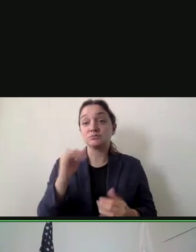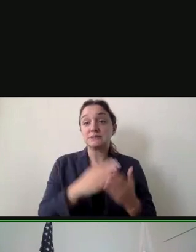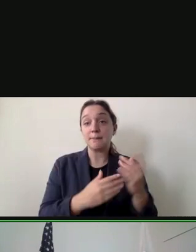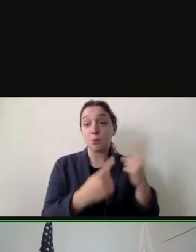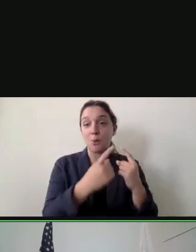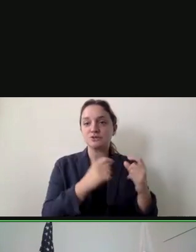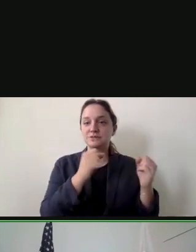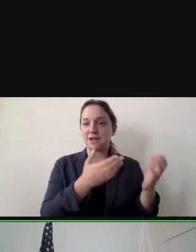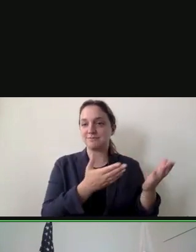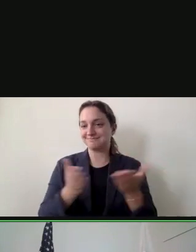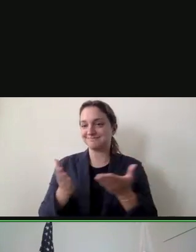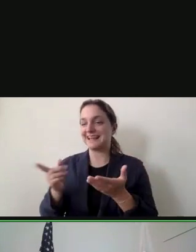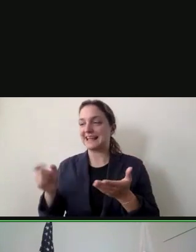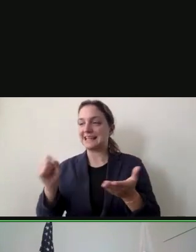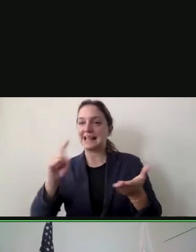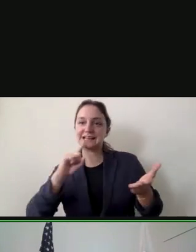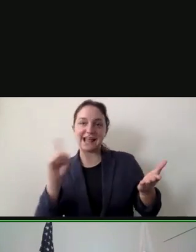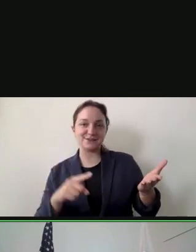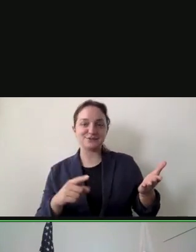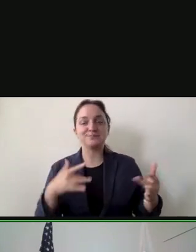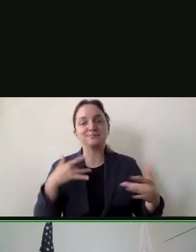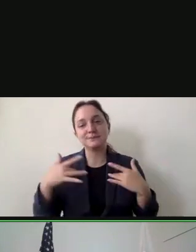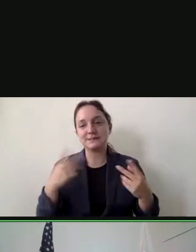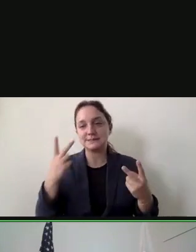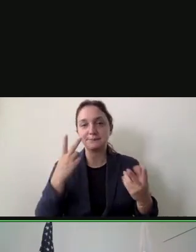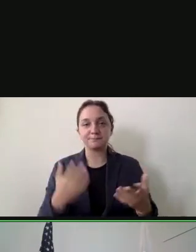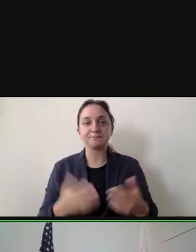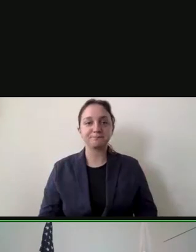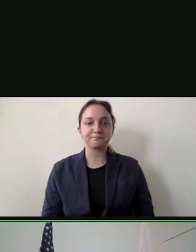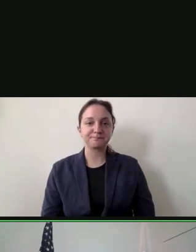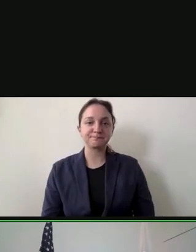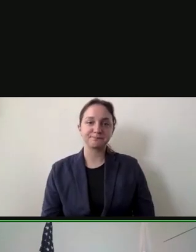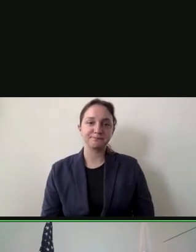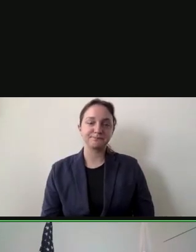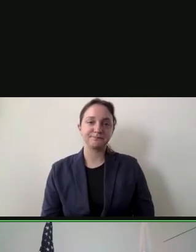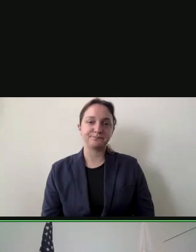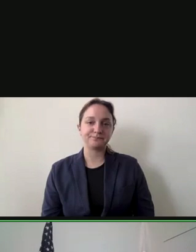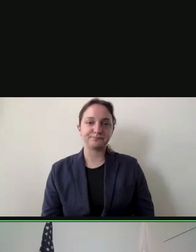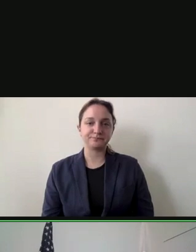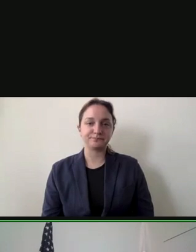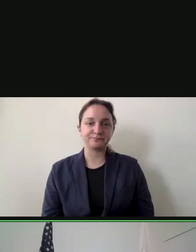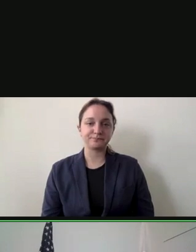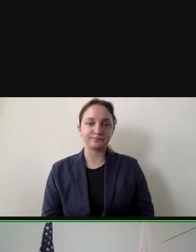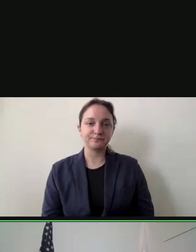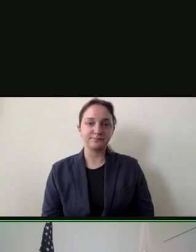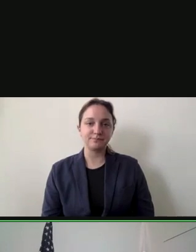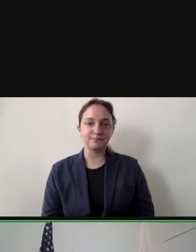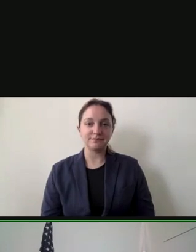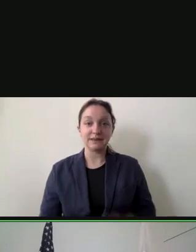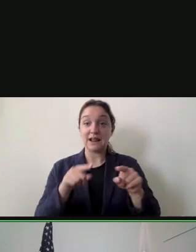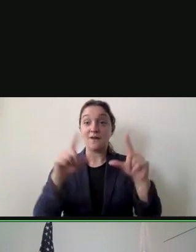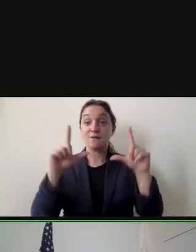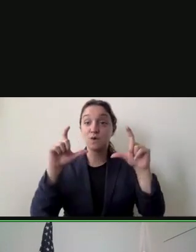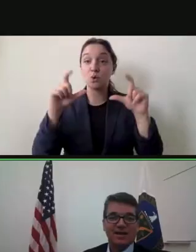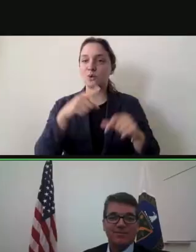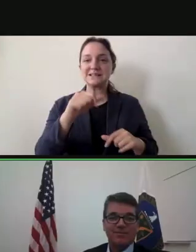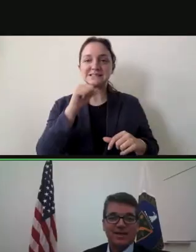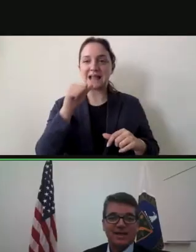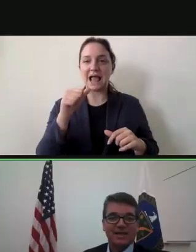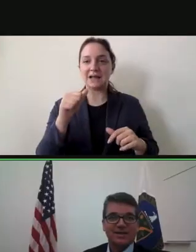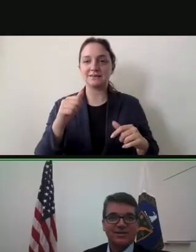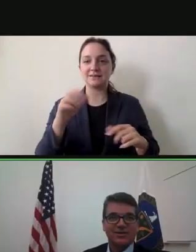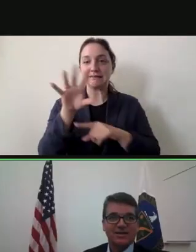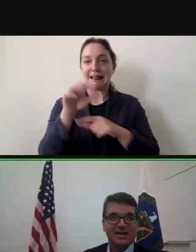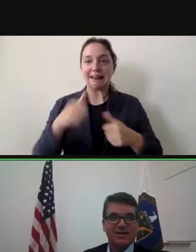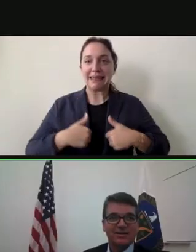for him from you. Next slide. And there is not a live shot, but